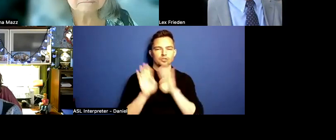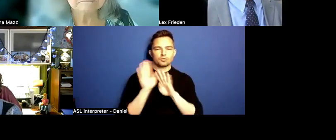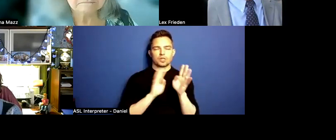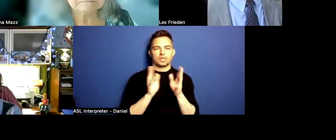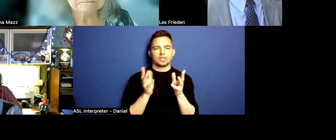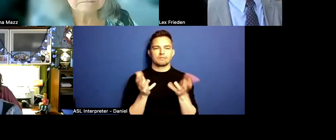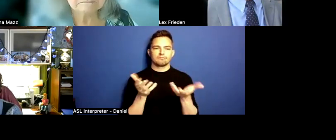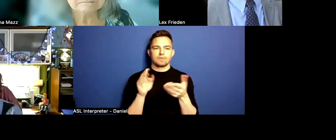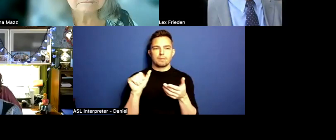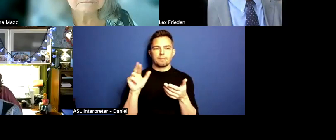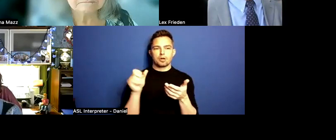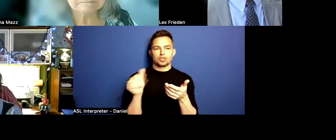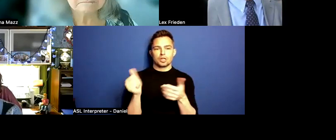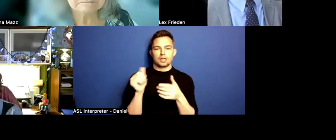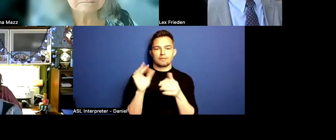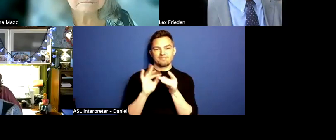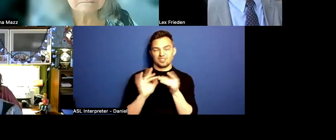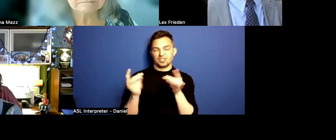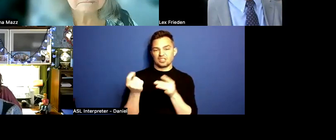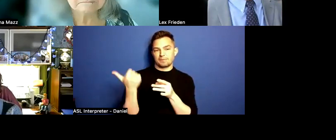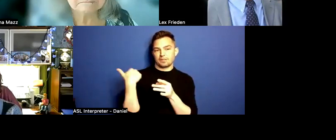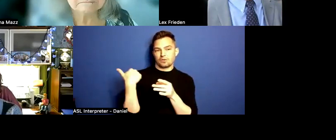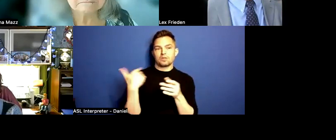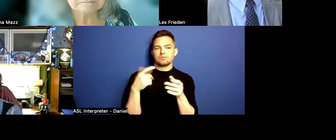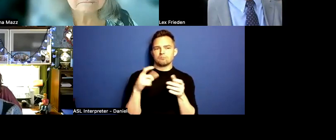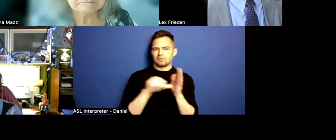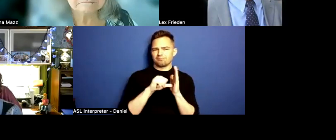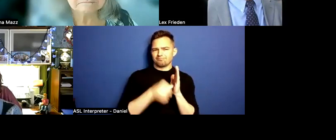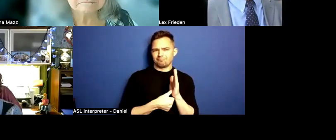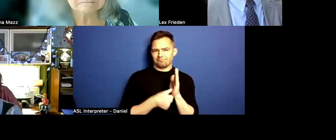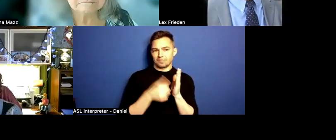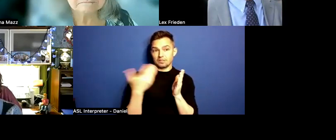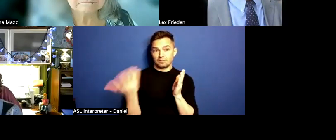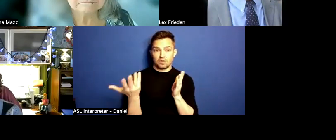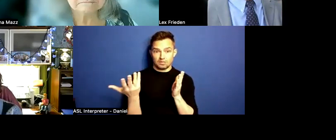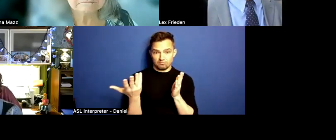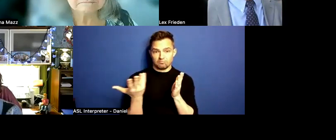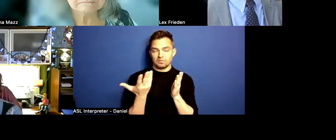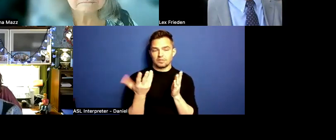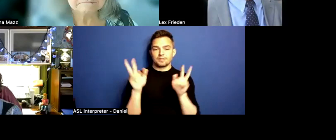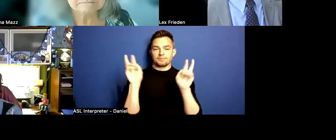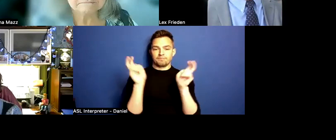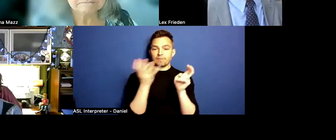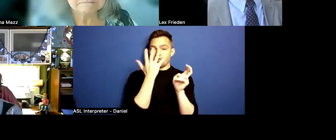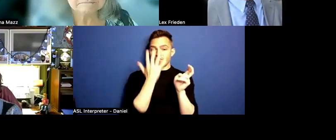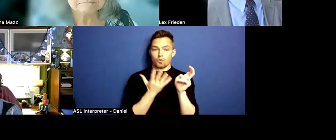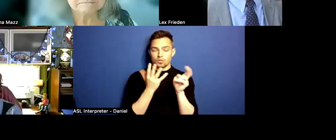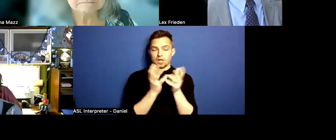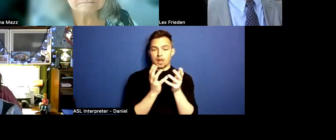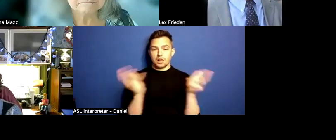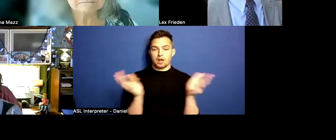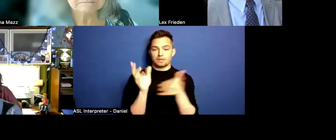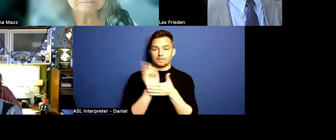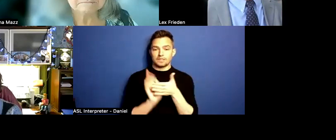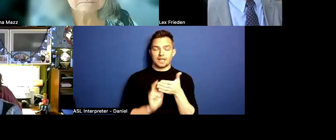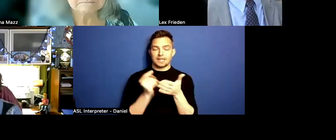Marsha made a point a while ago that I think needs to be emphasized, and that is, unfortunately, a lot of design